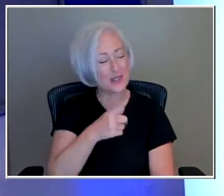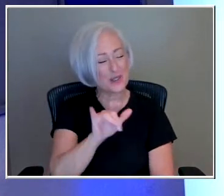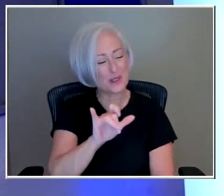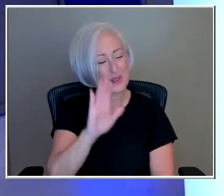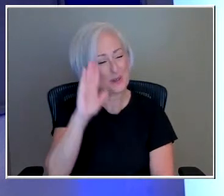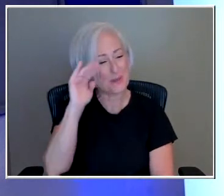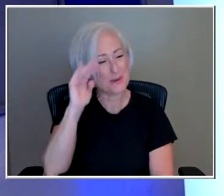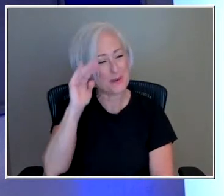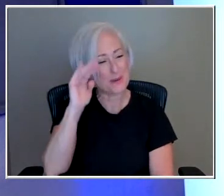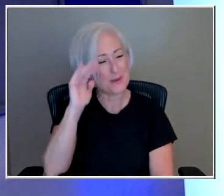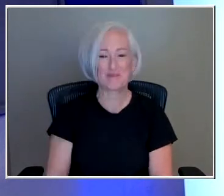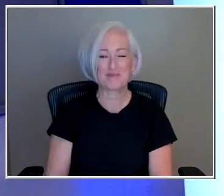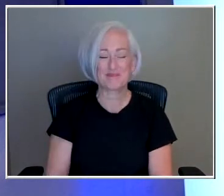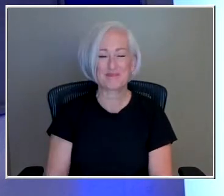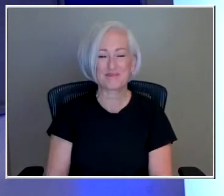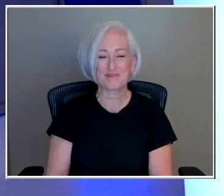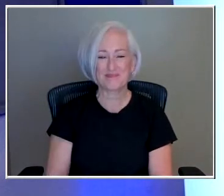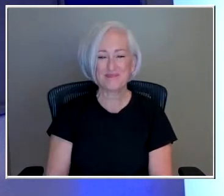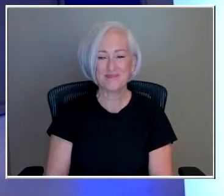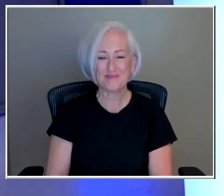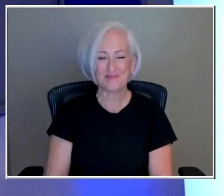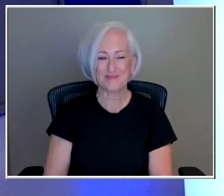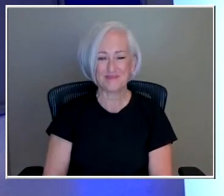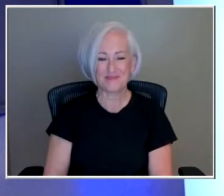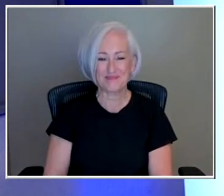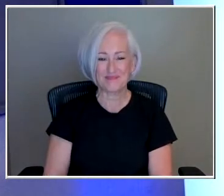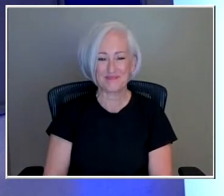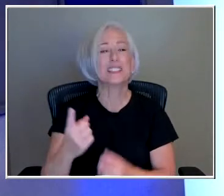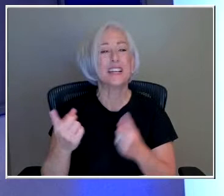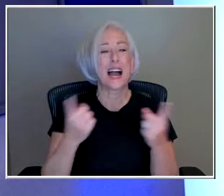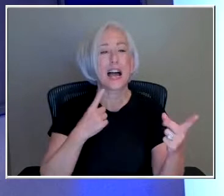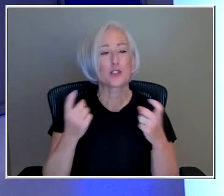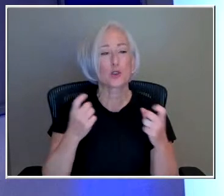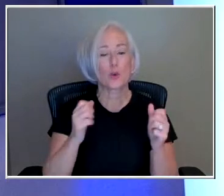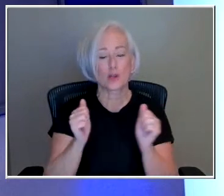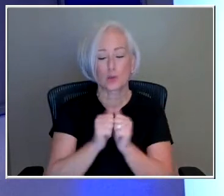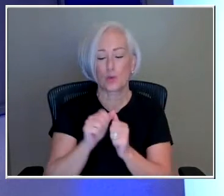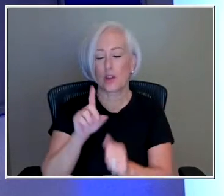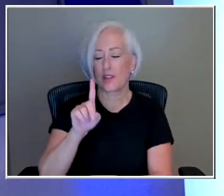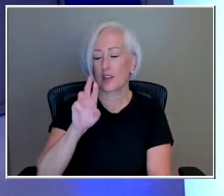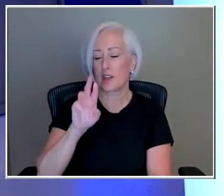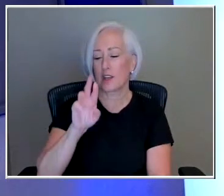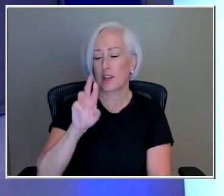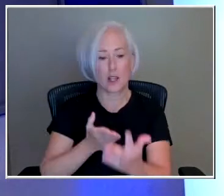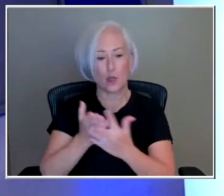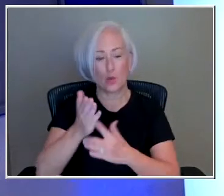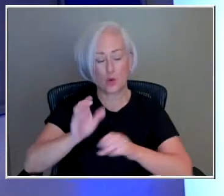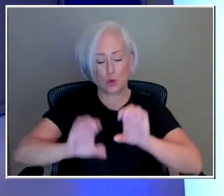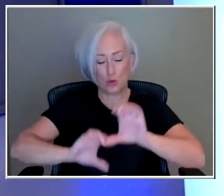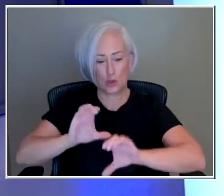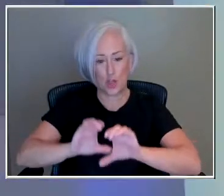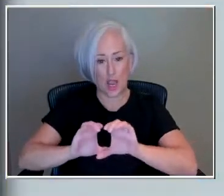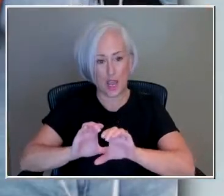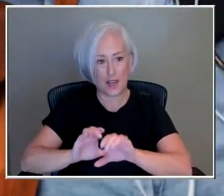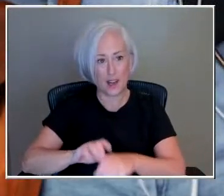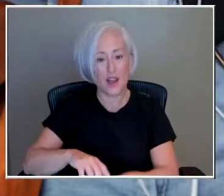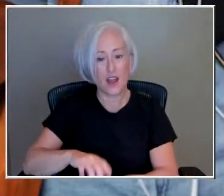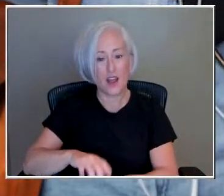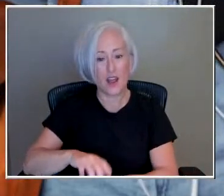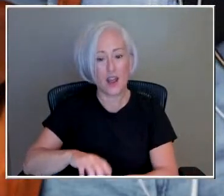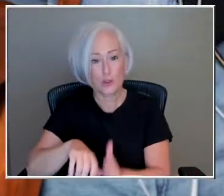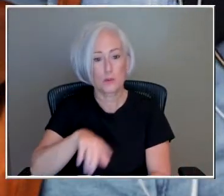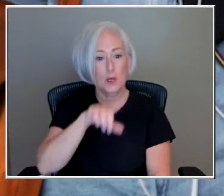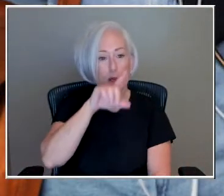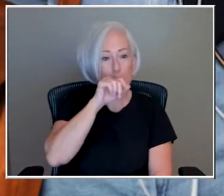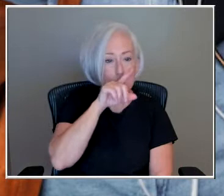Bye-bye. Bye. All right, be sure to ask your questions of Dr. Chang. You can use the chat on YouTube, Facebook. You can tweet us or email the Medical News Network.